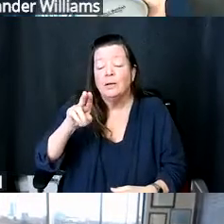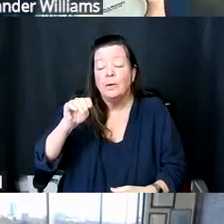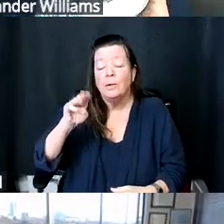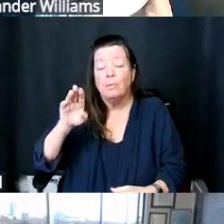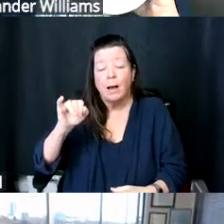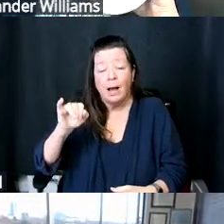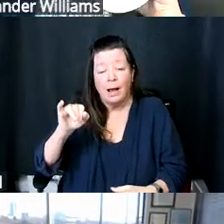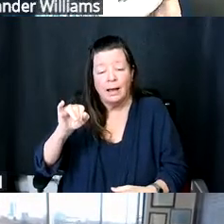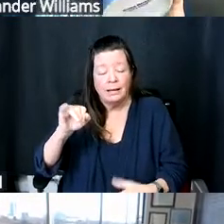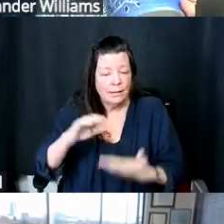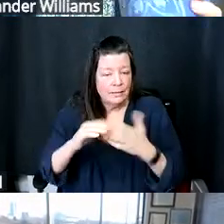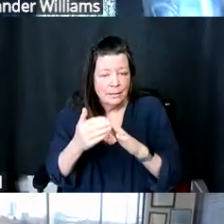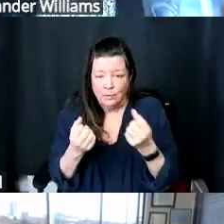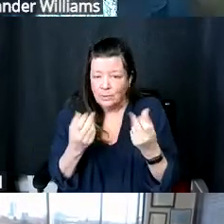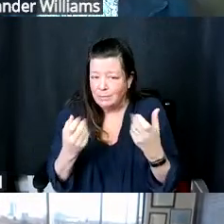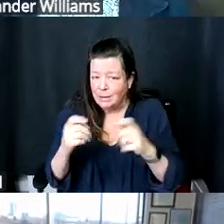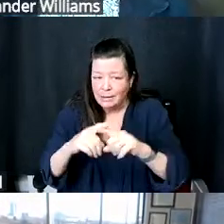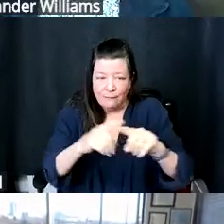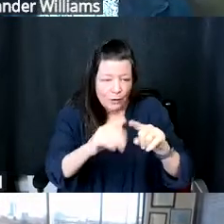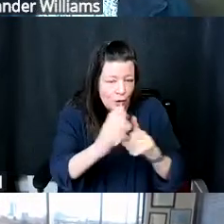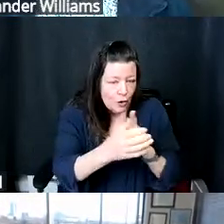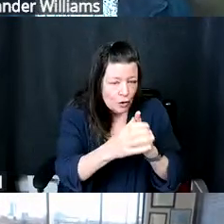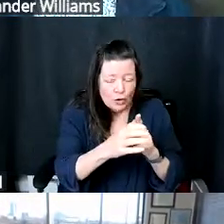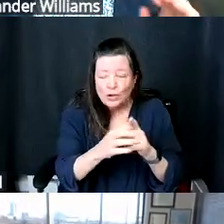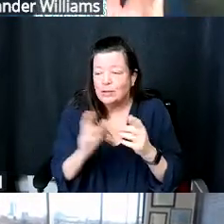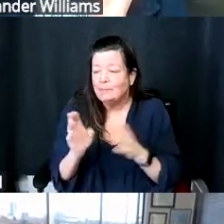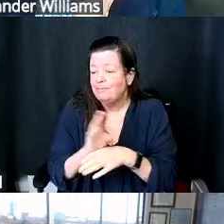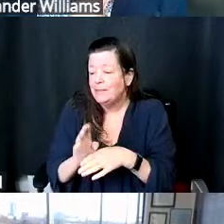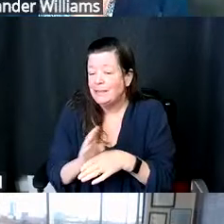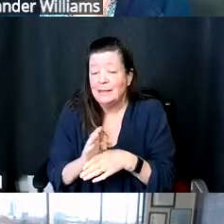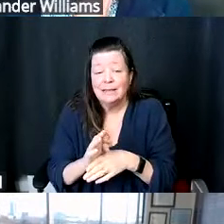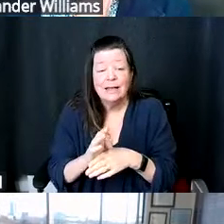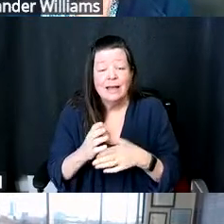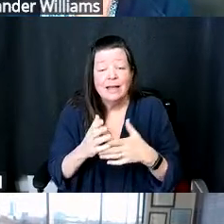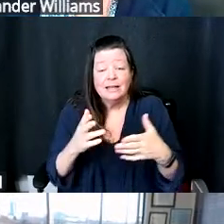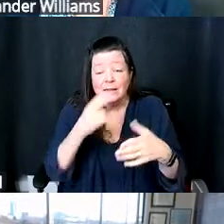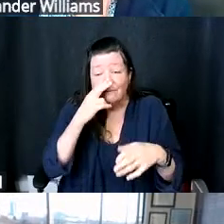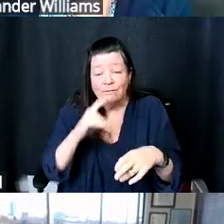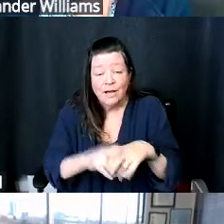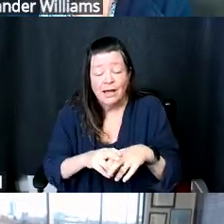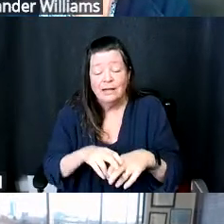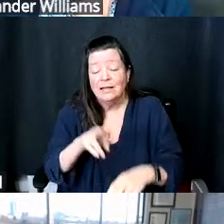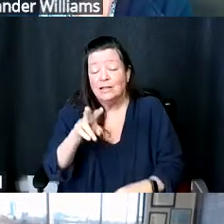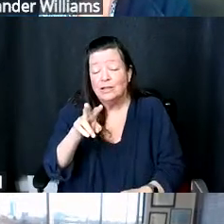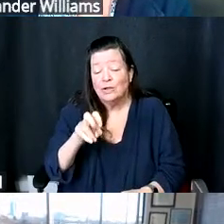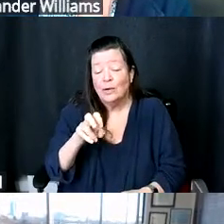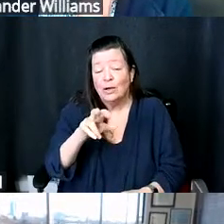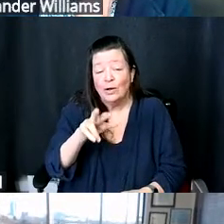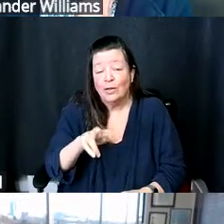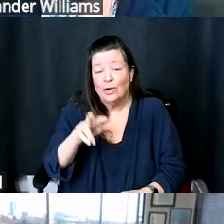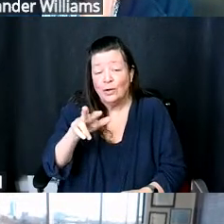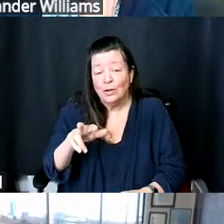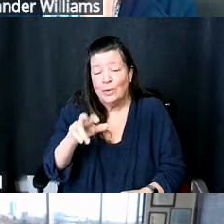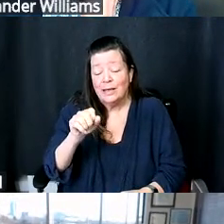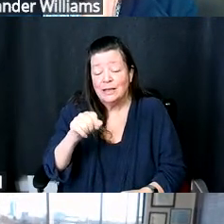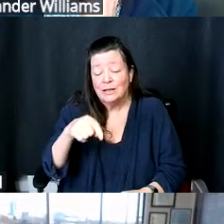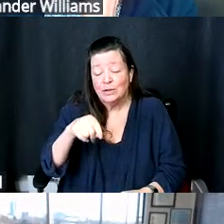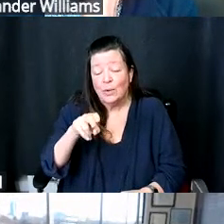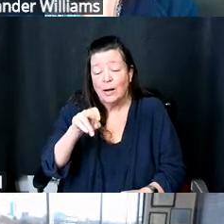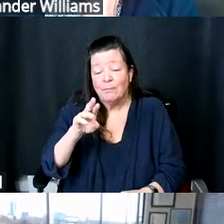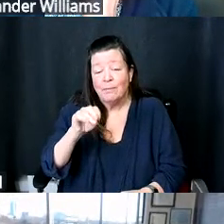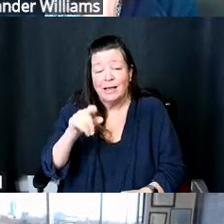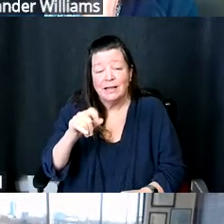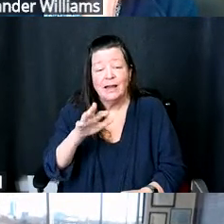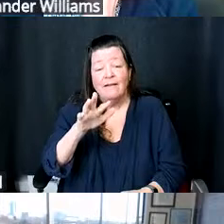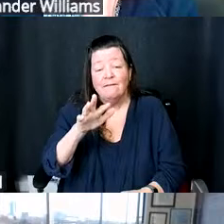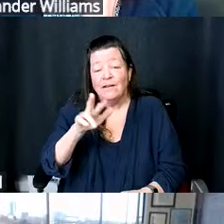lots of colors, hustle and bustle. Some fun facts: it's a 233 square miles area with